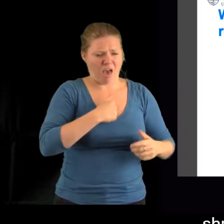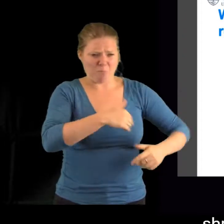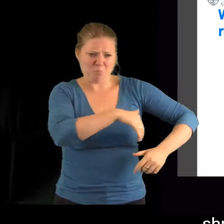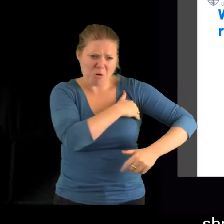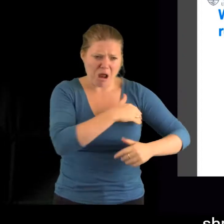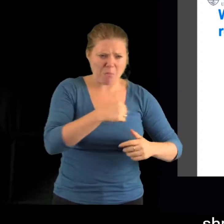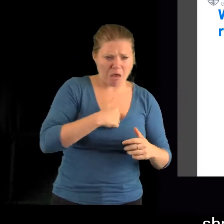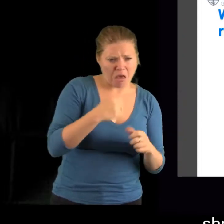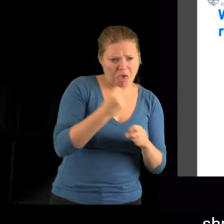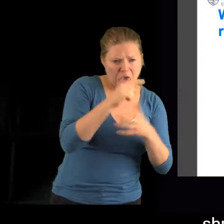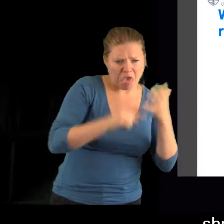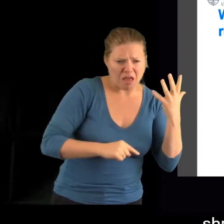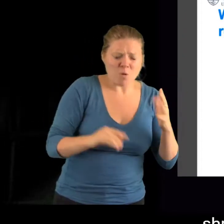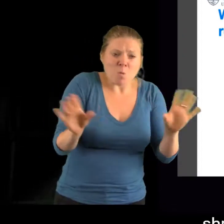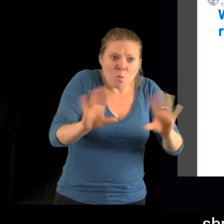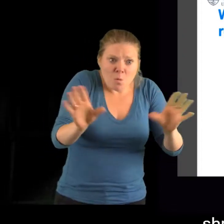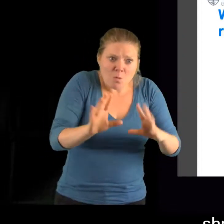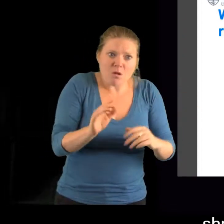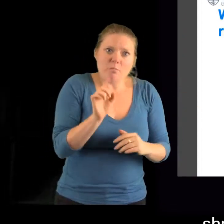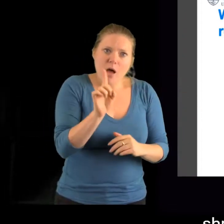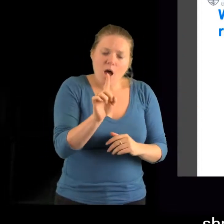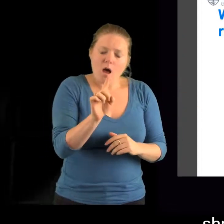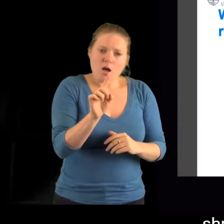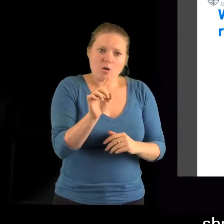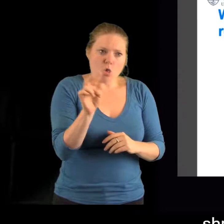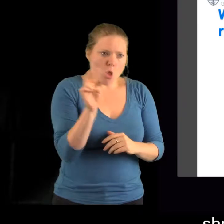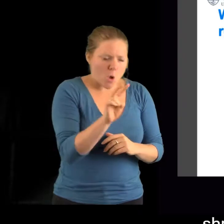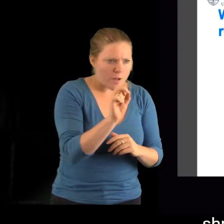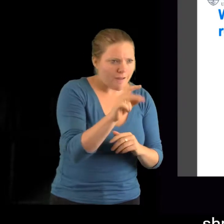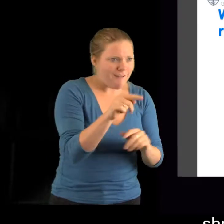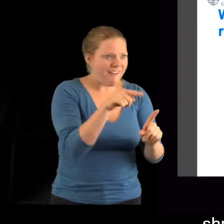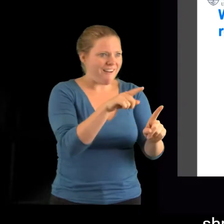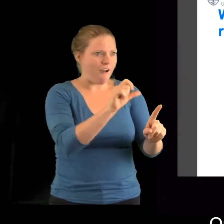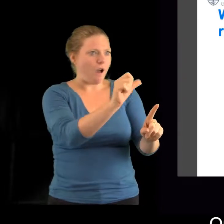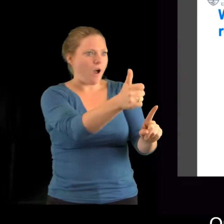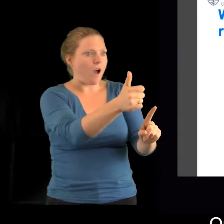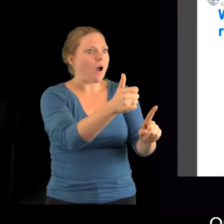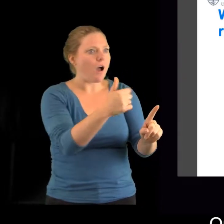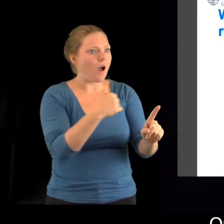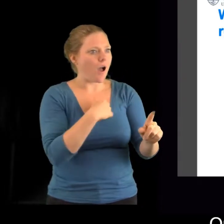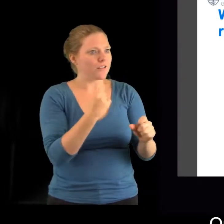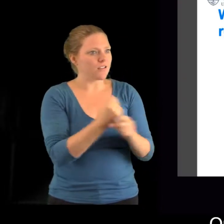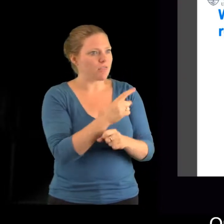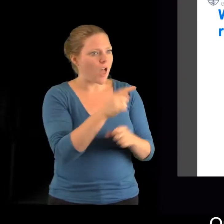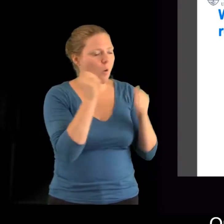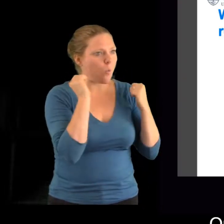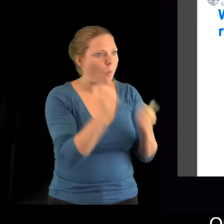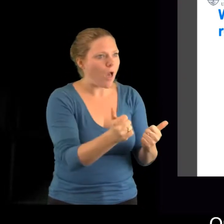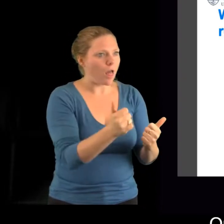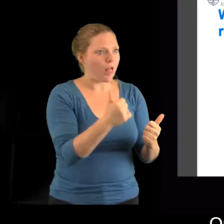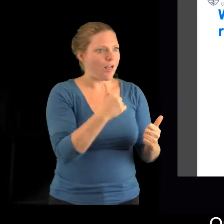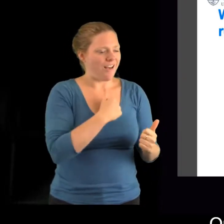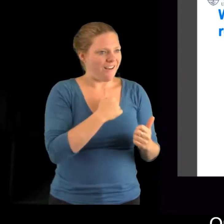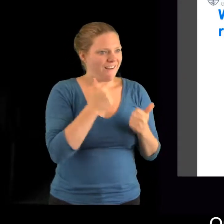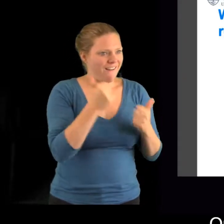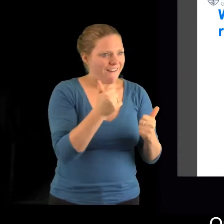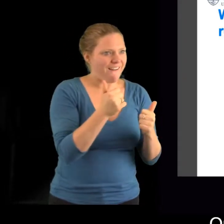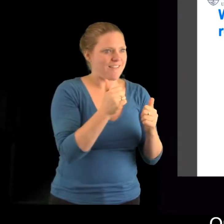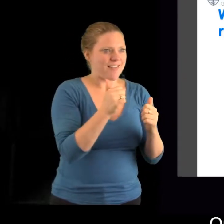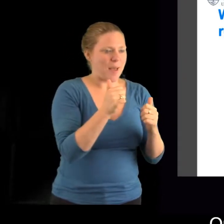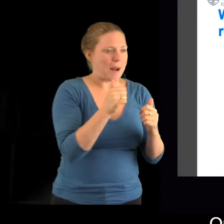that really well. I'm going to continue to work on that and make it great, right? Or, that actually could use a bit